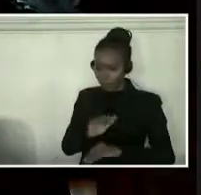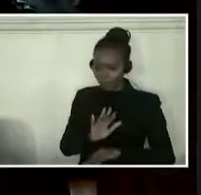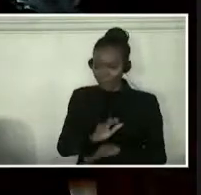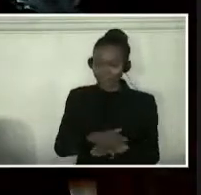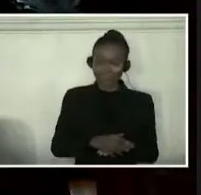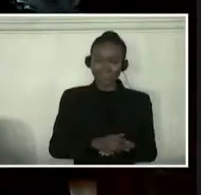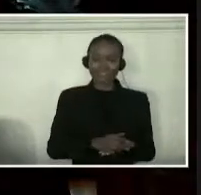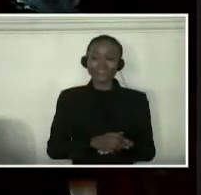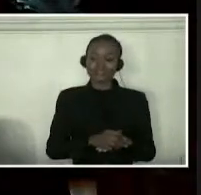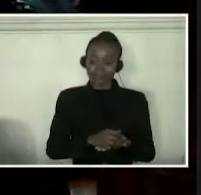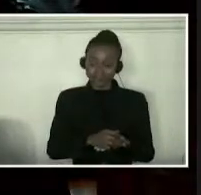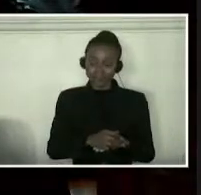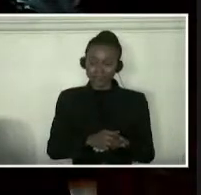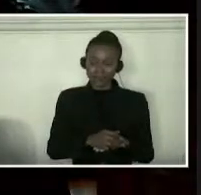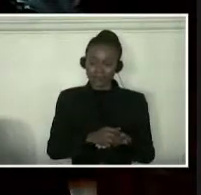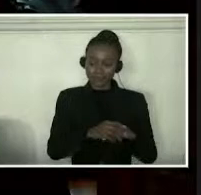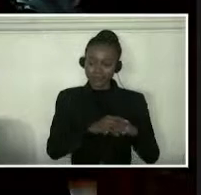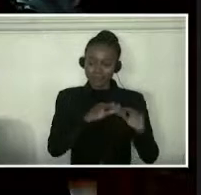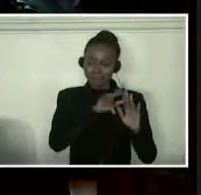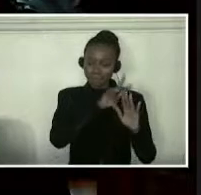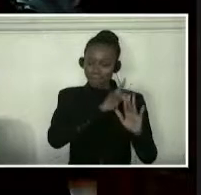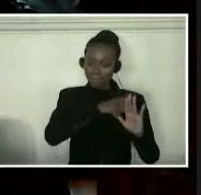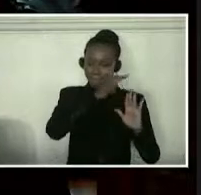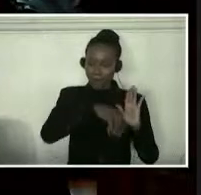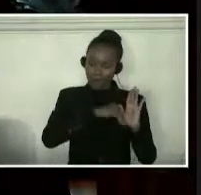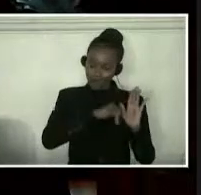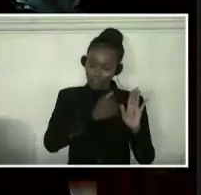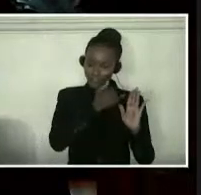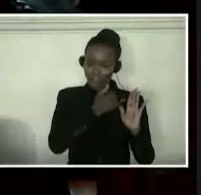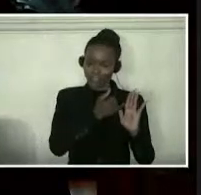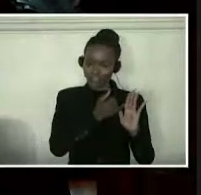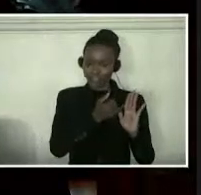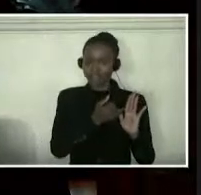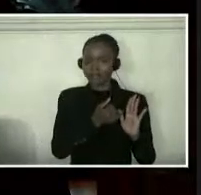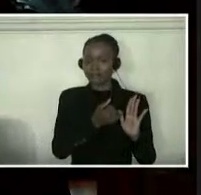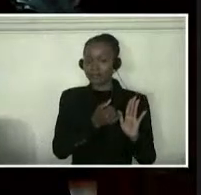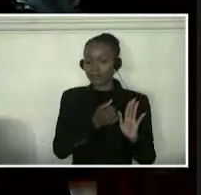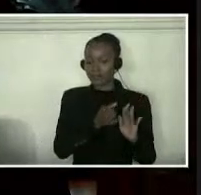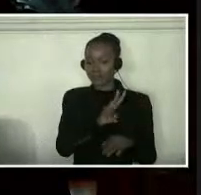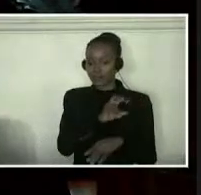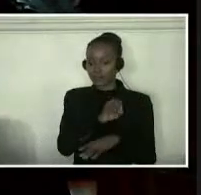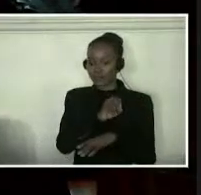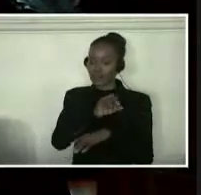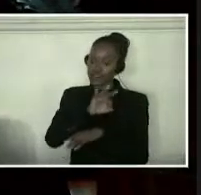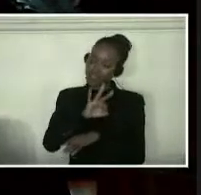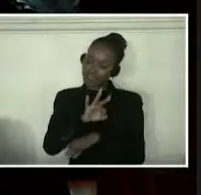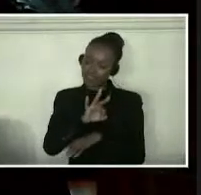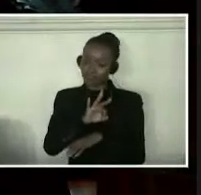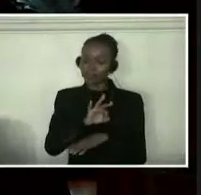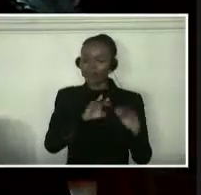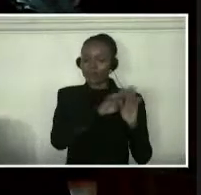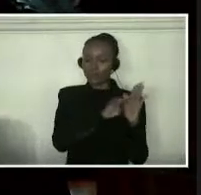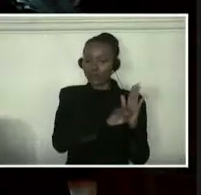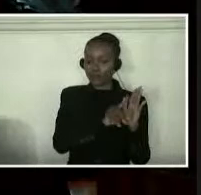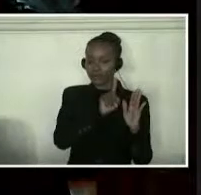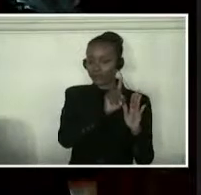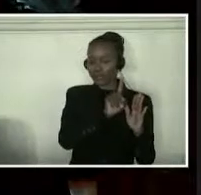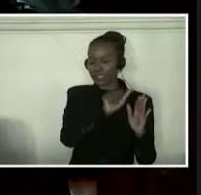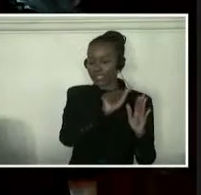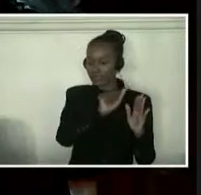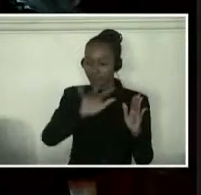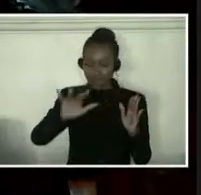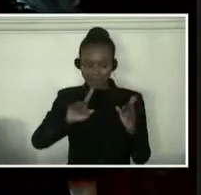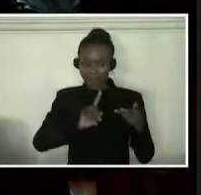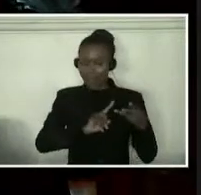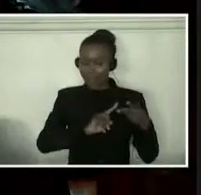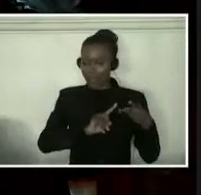2023 allocation is as photos administration 1.6 billion to a program to 26.5